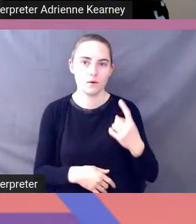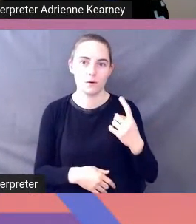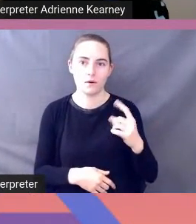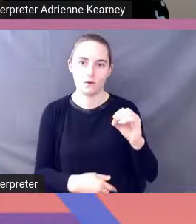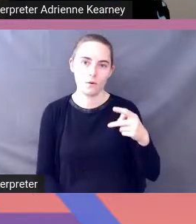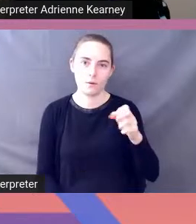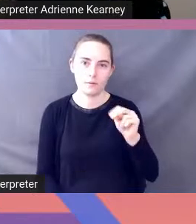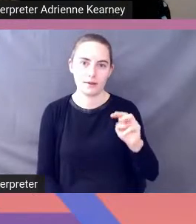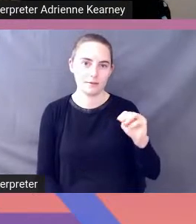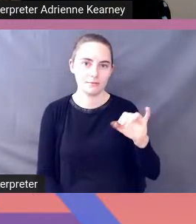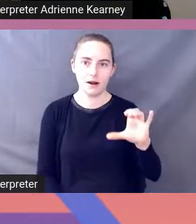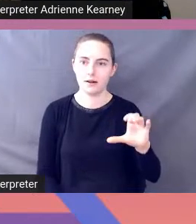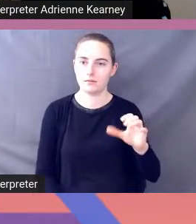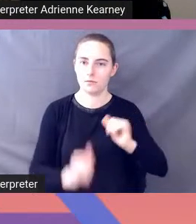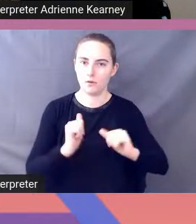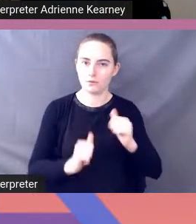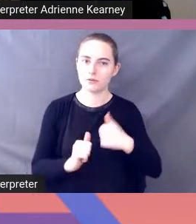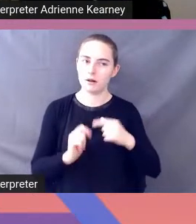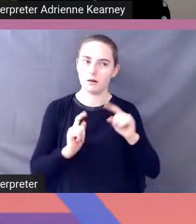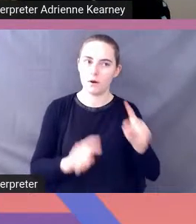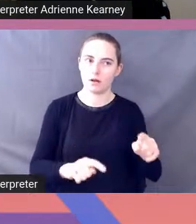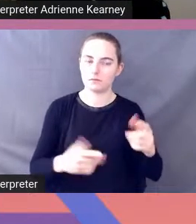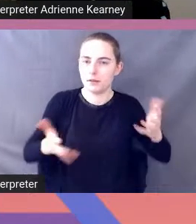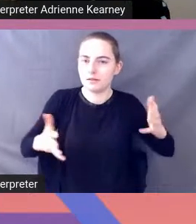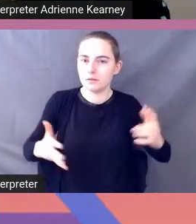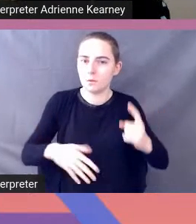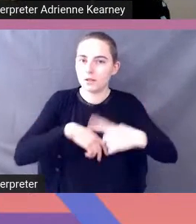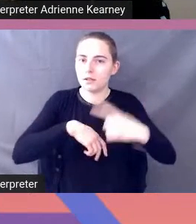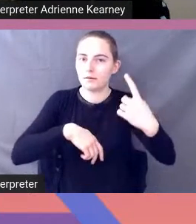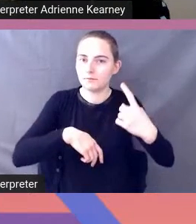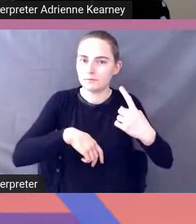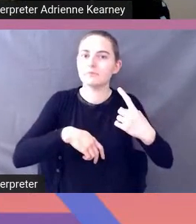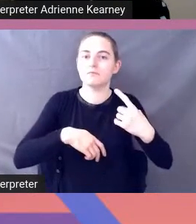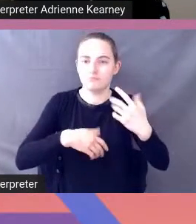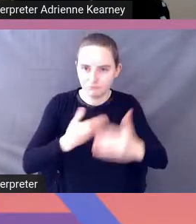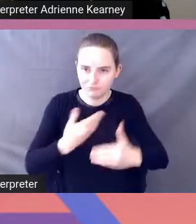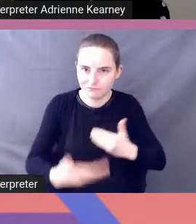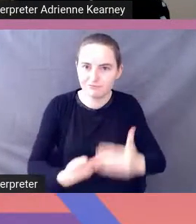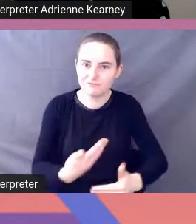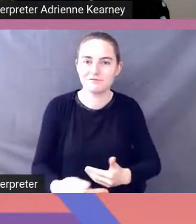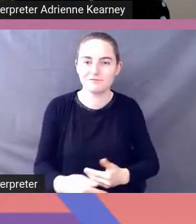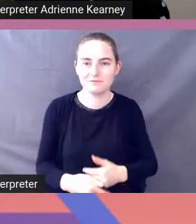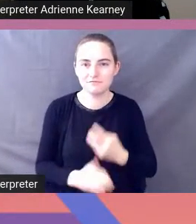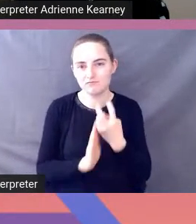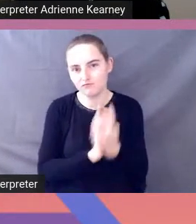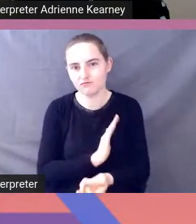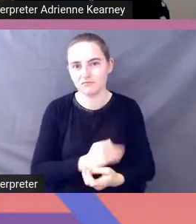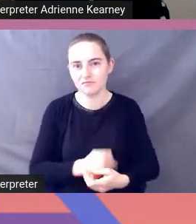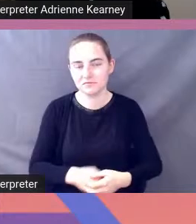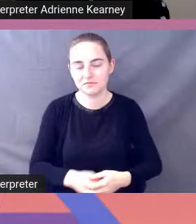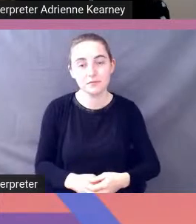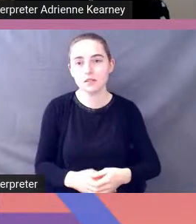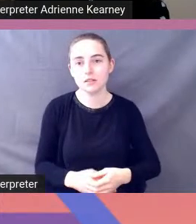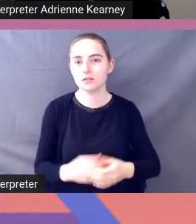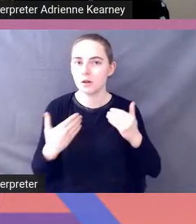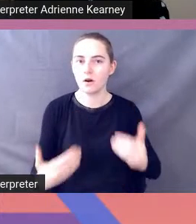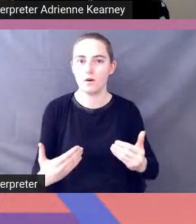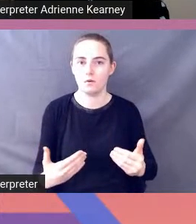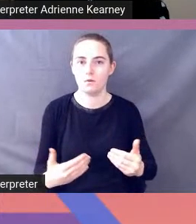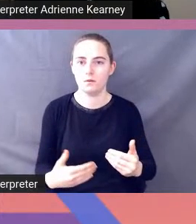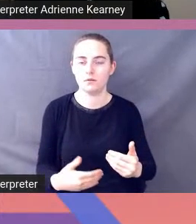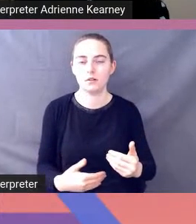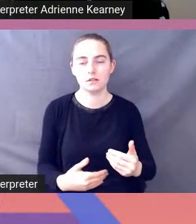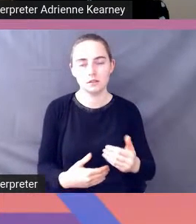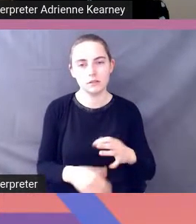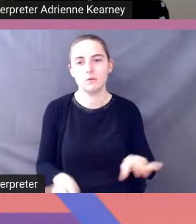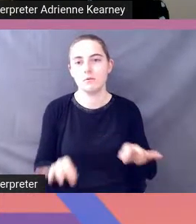have phones, we got the internet, research, find out what's going on, and just go. Just all you have to do is be in space. Because, you know, some people are like